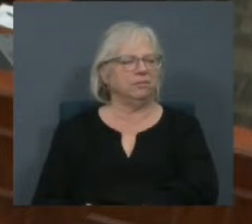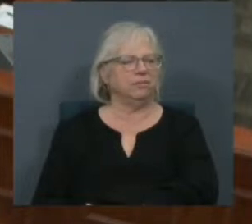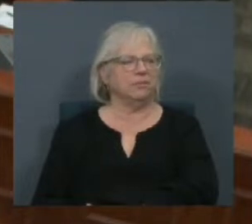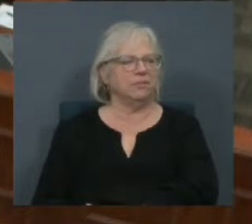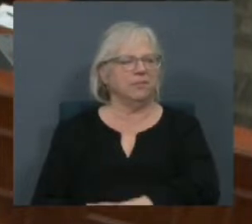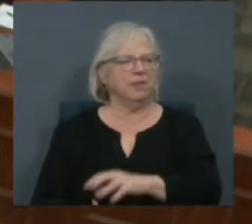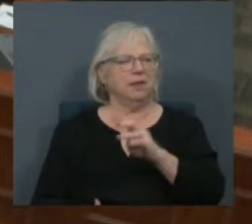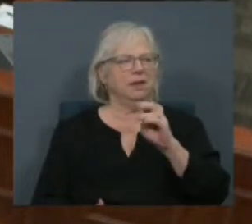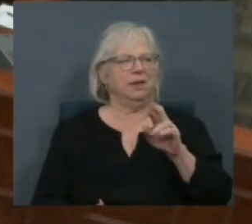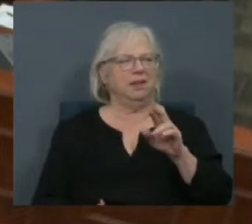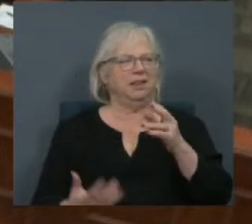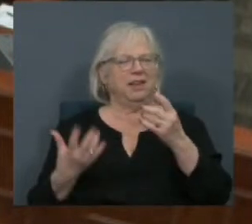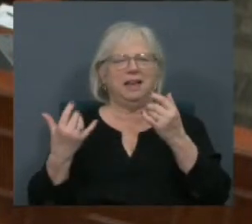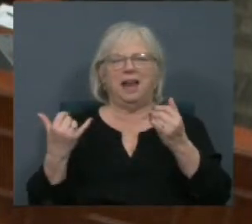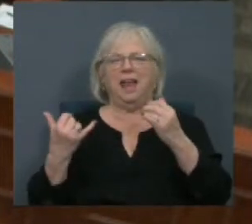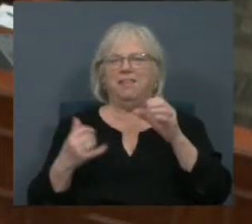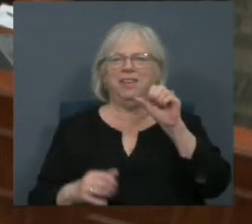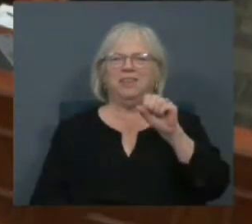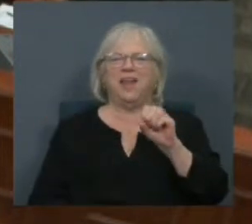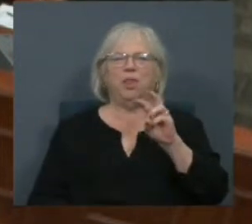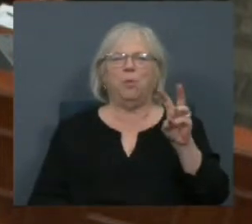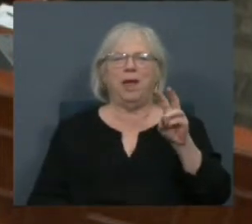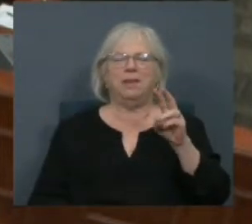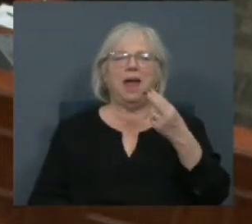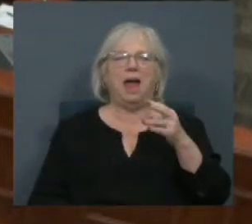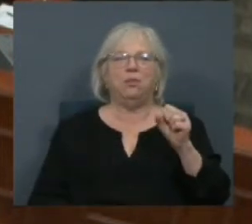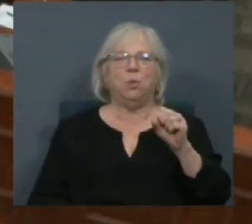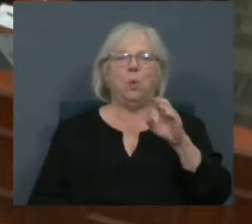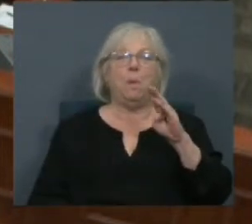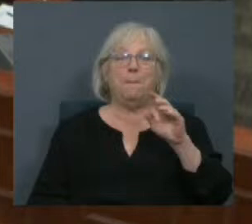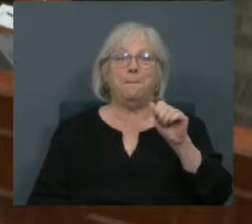We'll now have the Southwest High School Band.